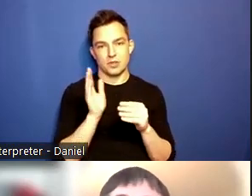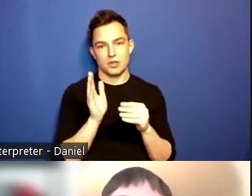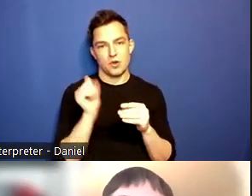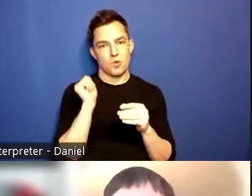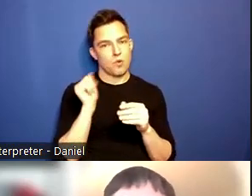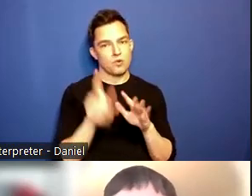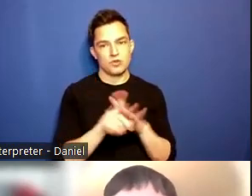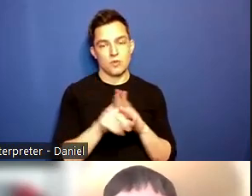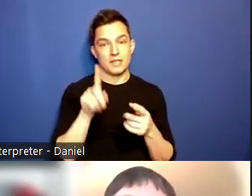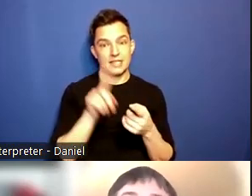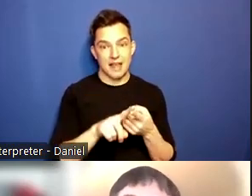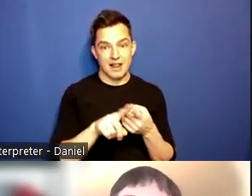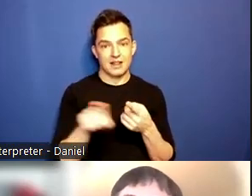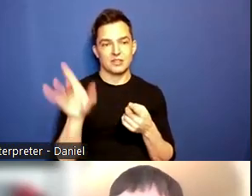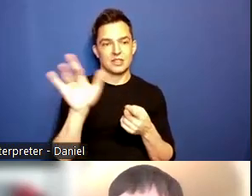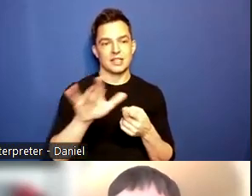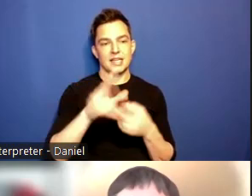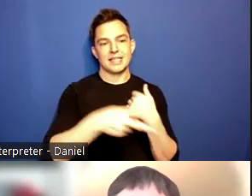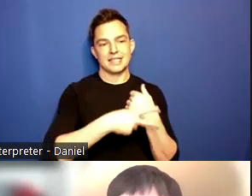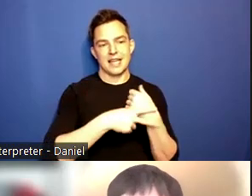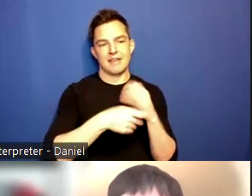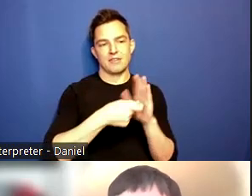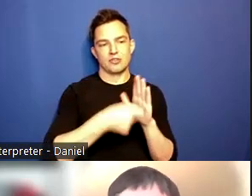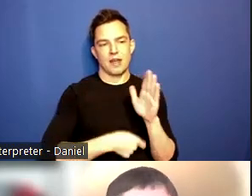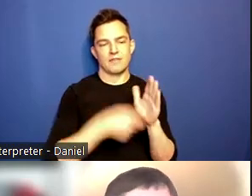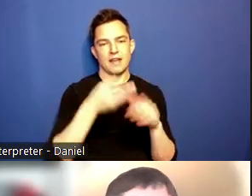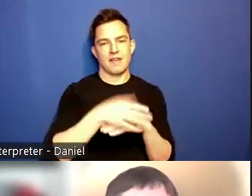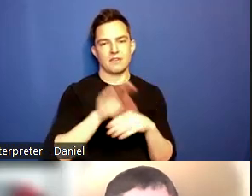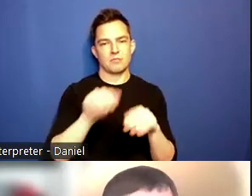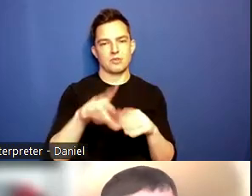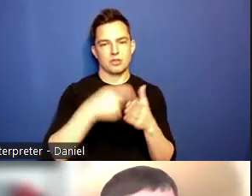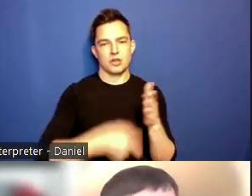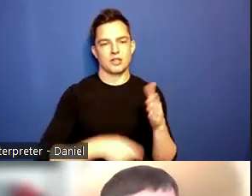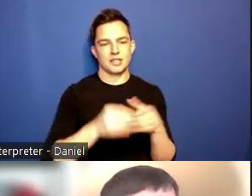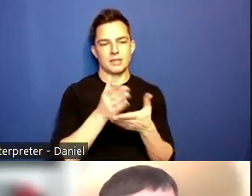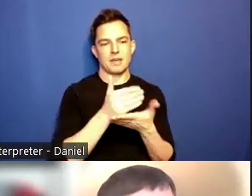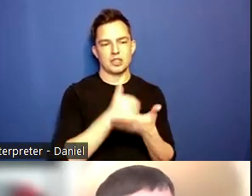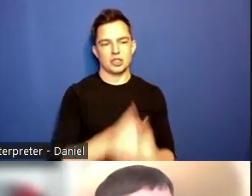until you hit Save Draft after you've put in your expenses to your budget template.